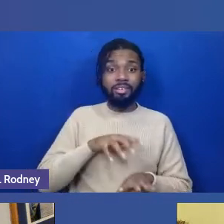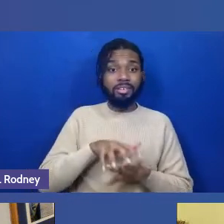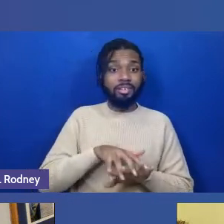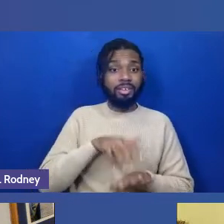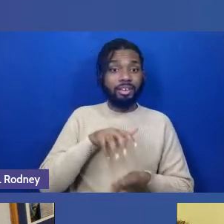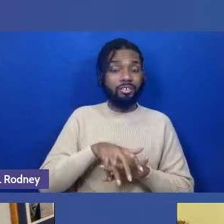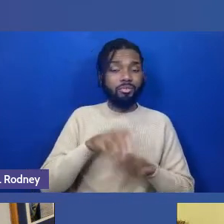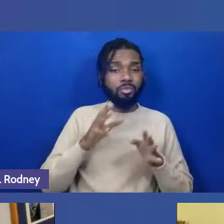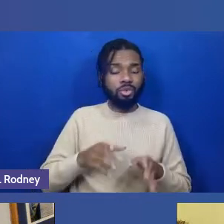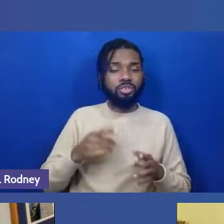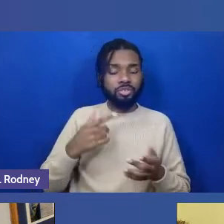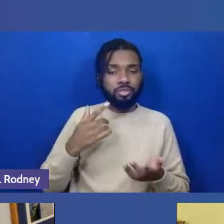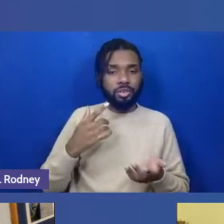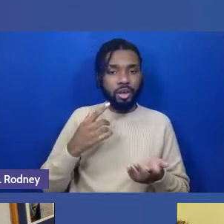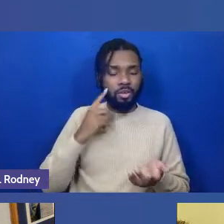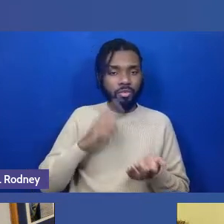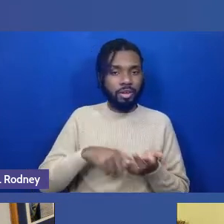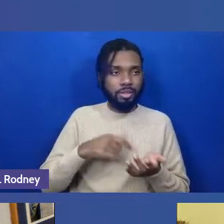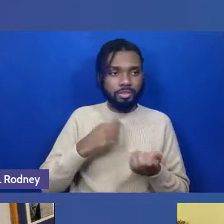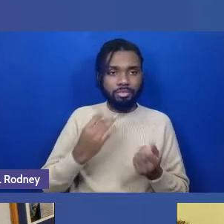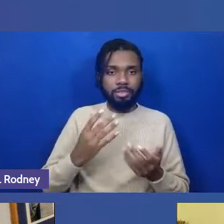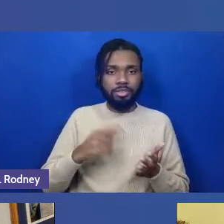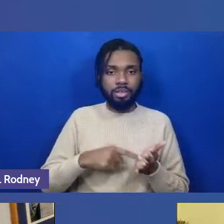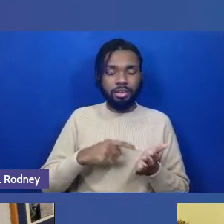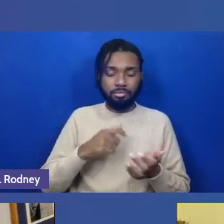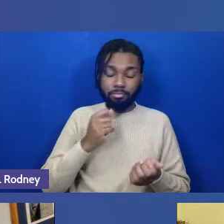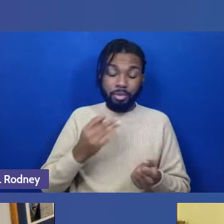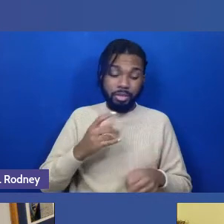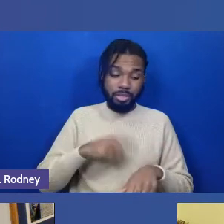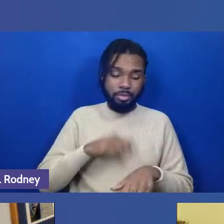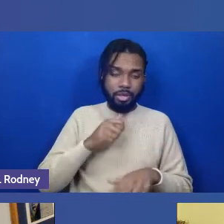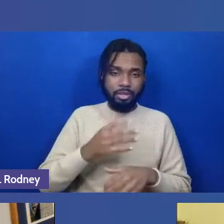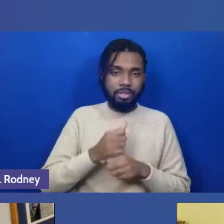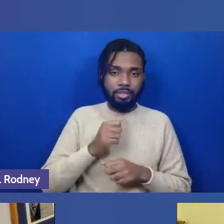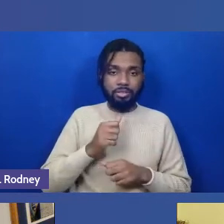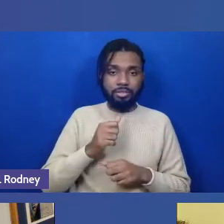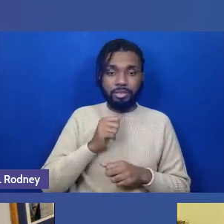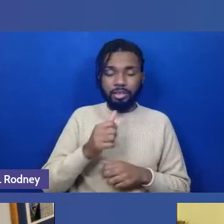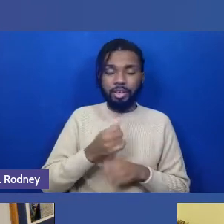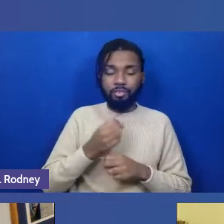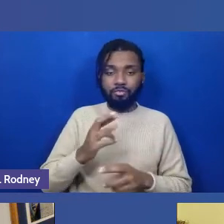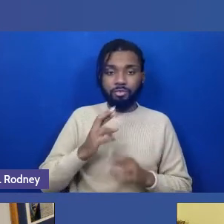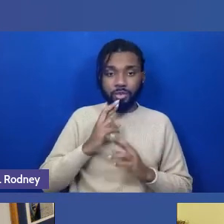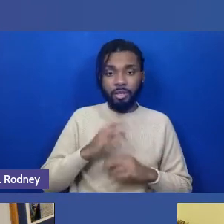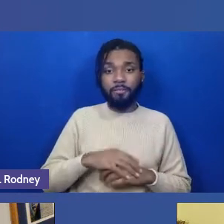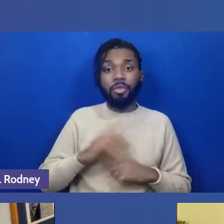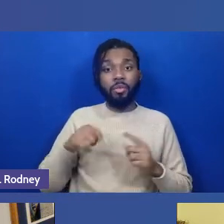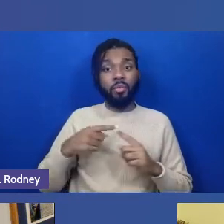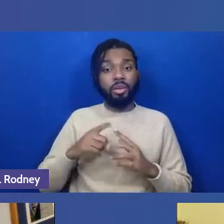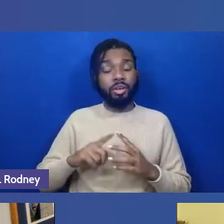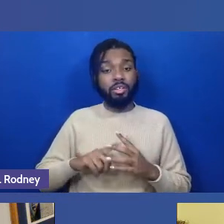respect. Very early on, I became a director, mostly because I had seen like a lot of non-native directors do really